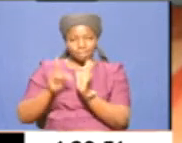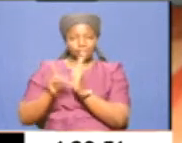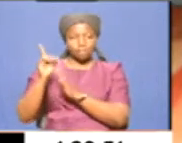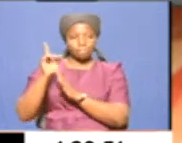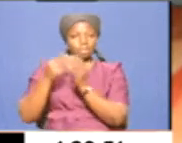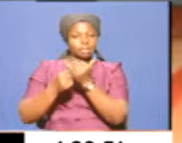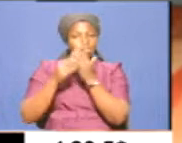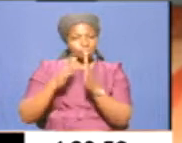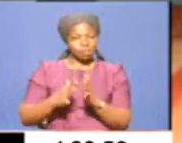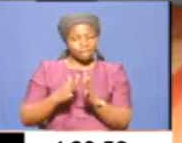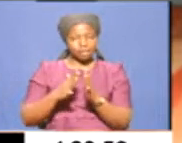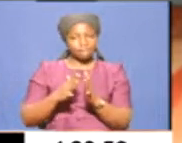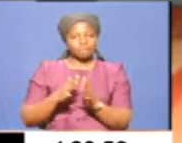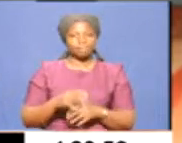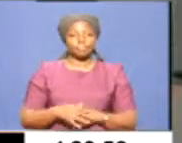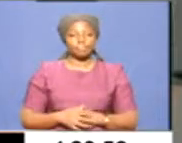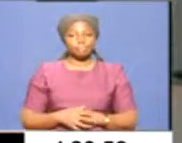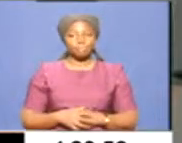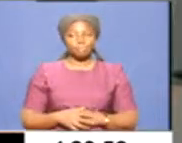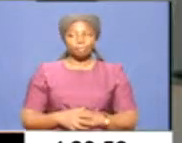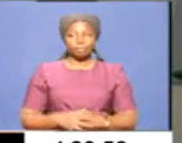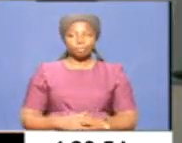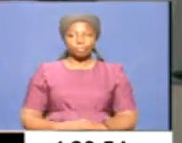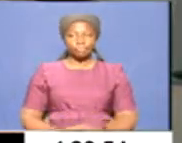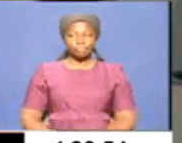Weekly for Catch with the details.